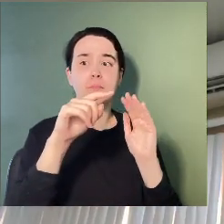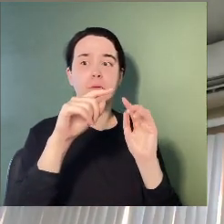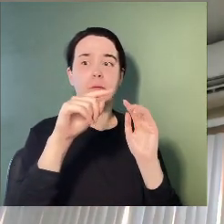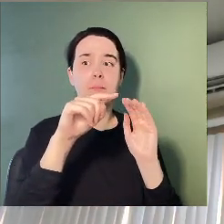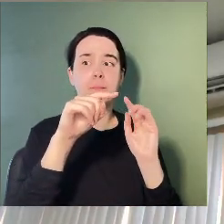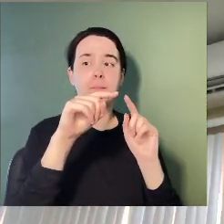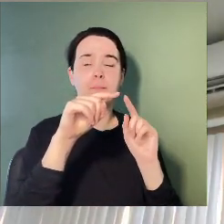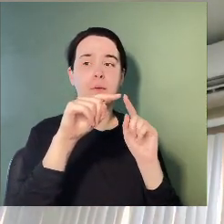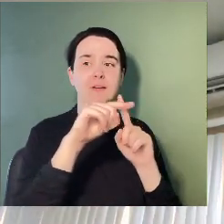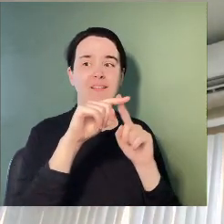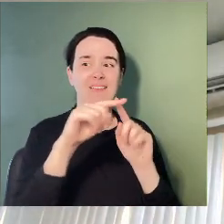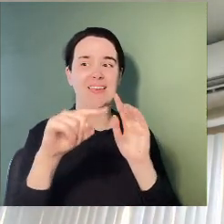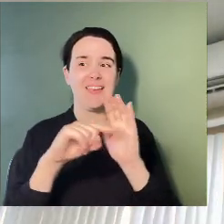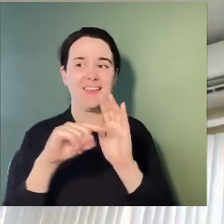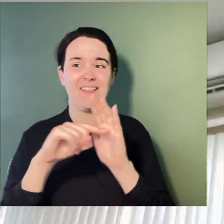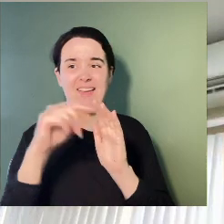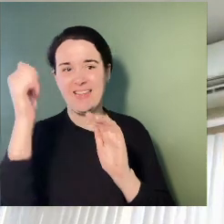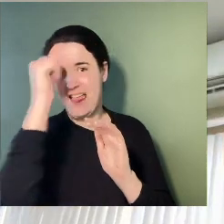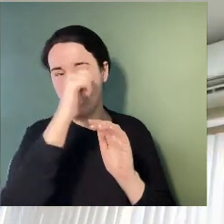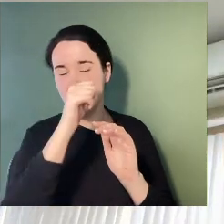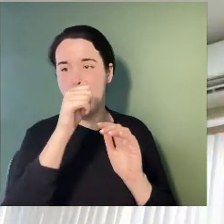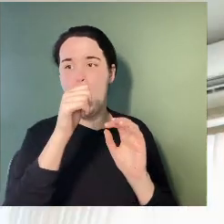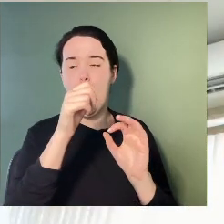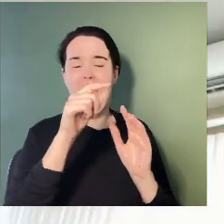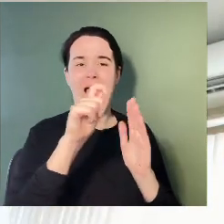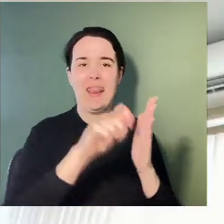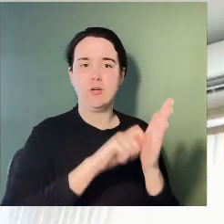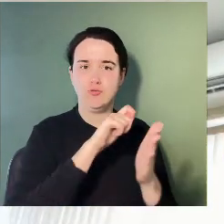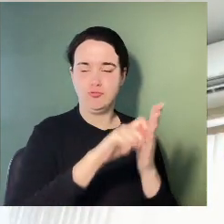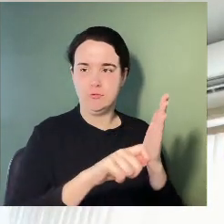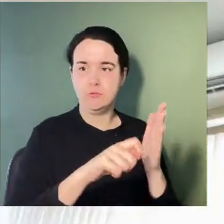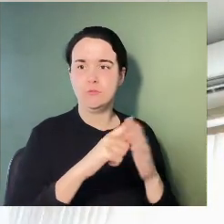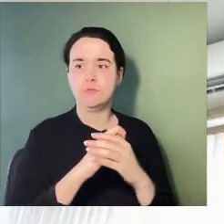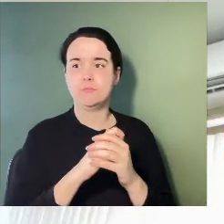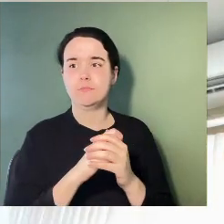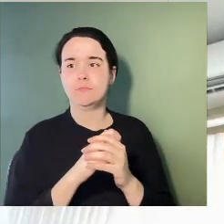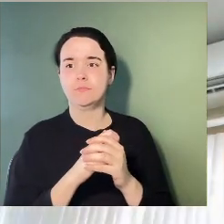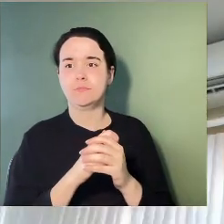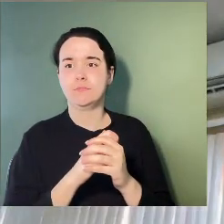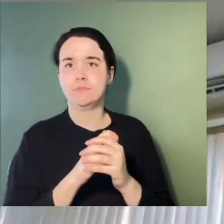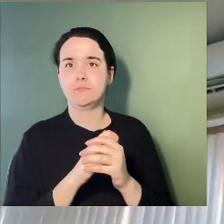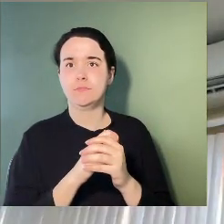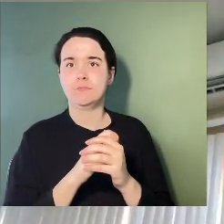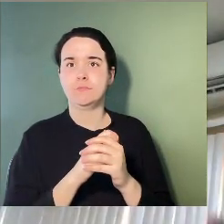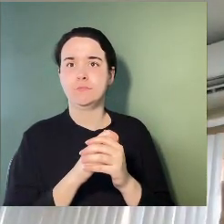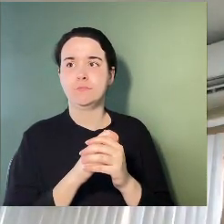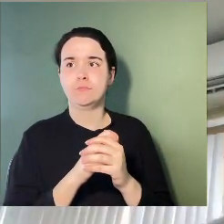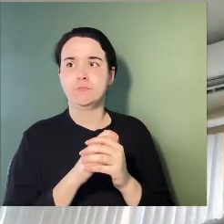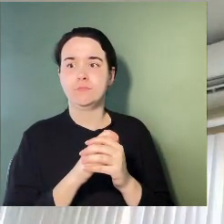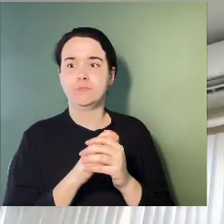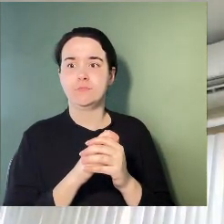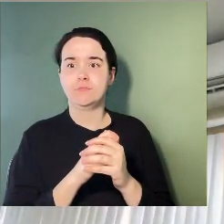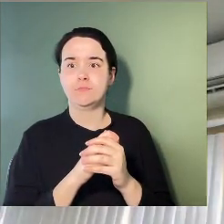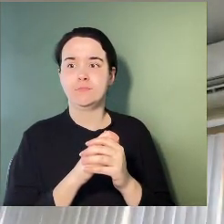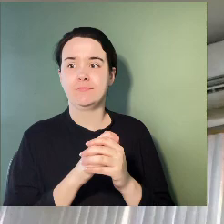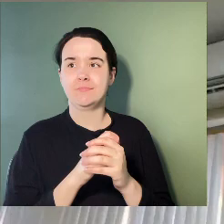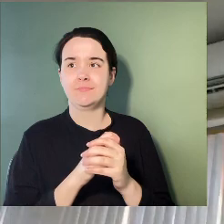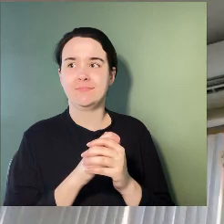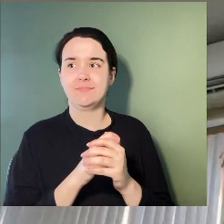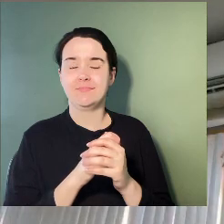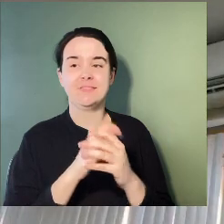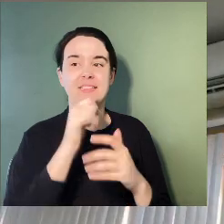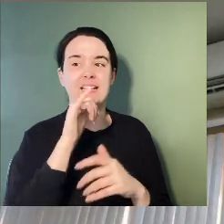democratic elections? I will be dictatorial and ask one person to answer this, and then we'll move on to the next